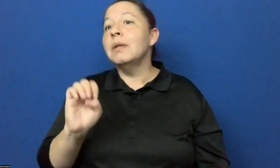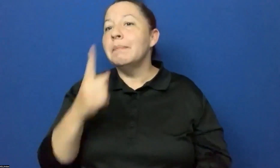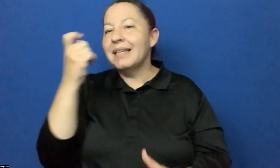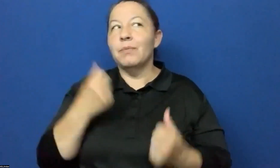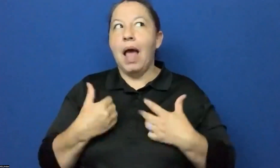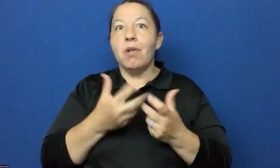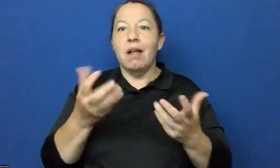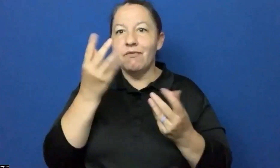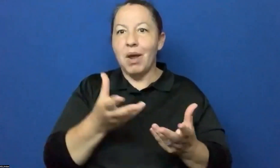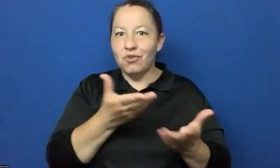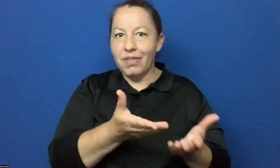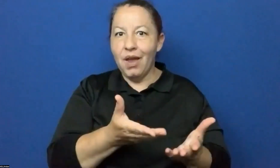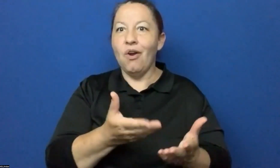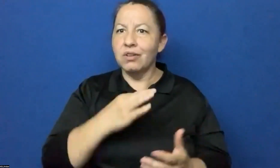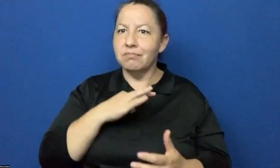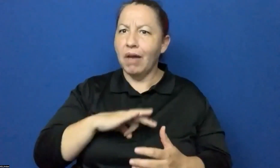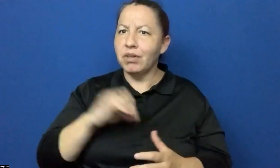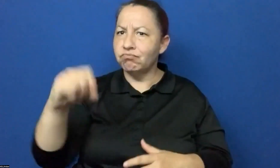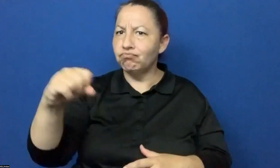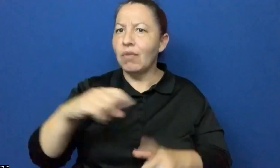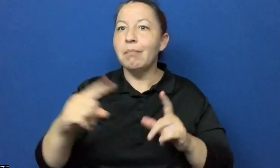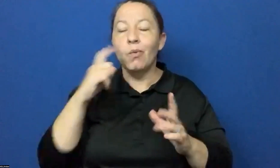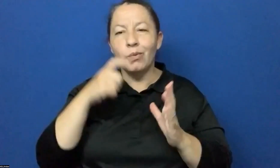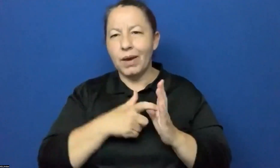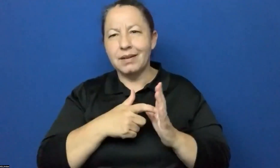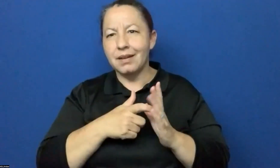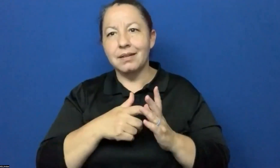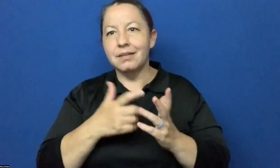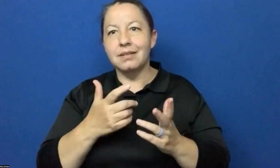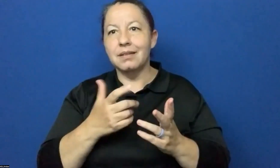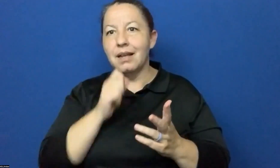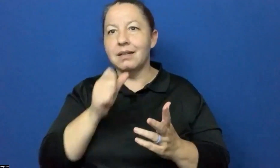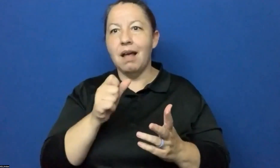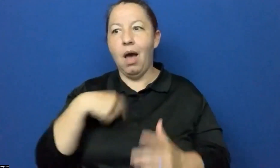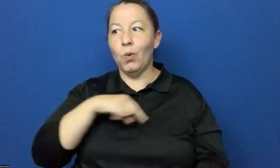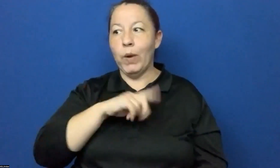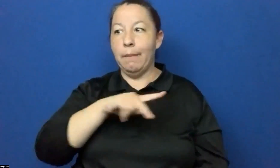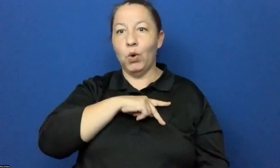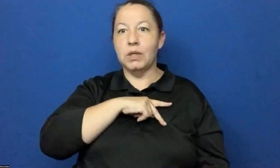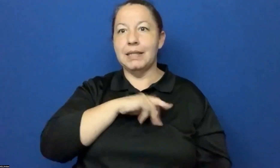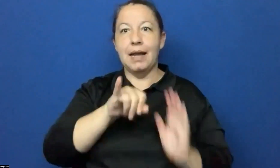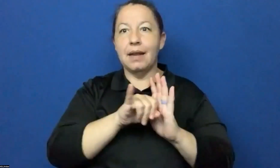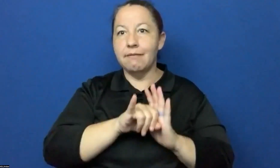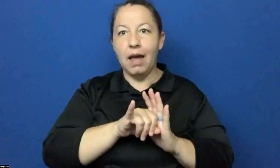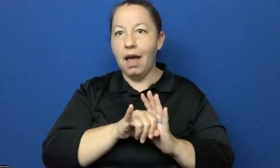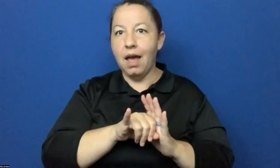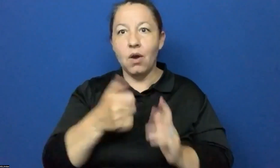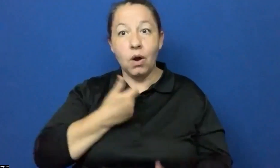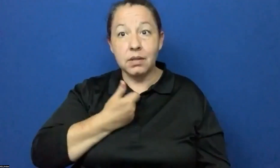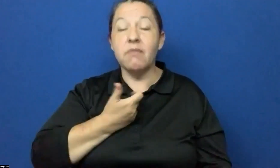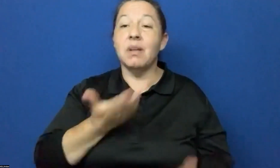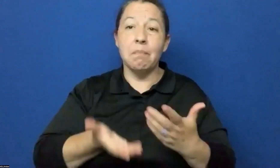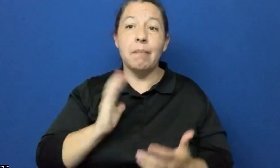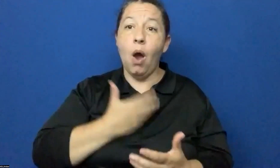that without it being, you know, something that we personally identify with, our information may not be